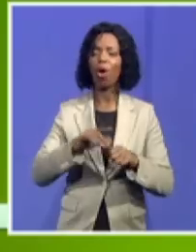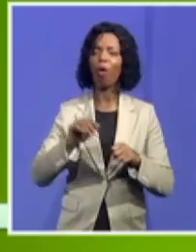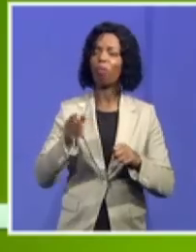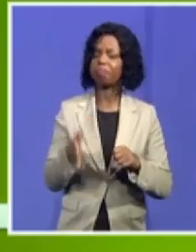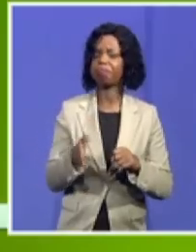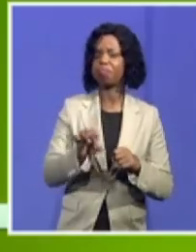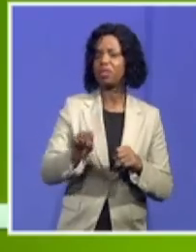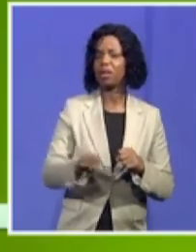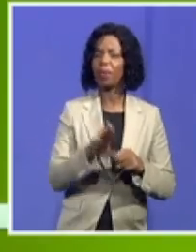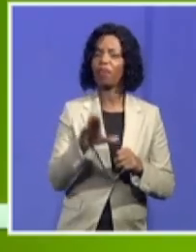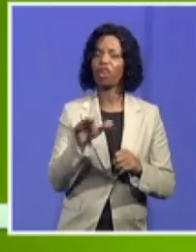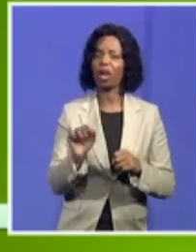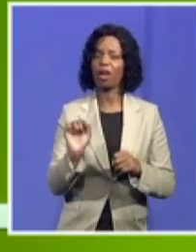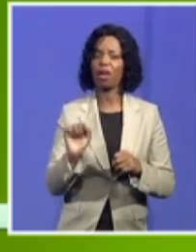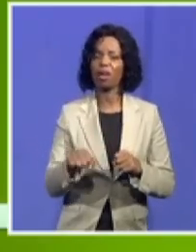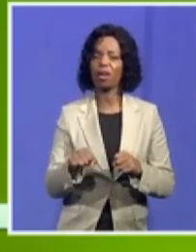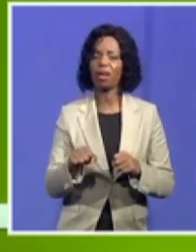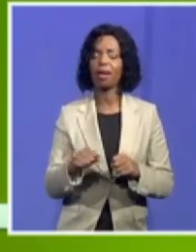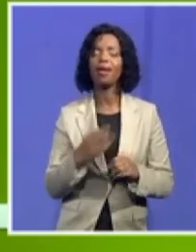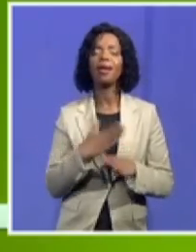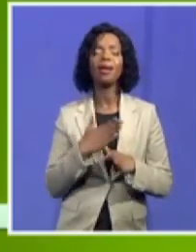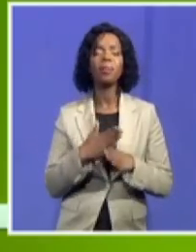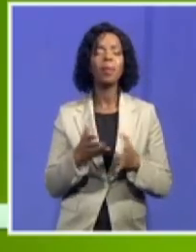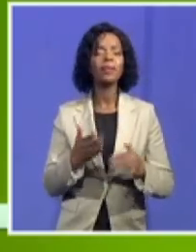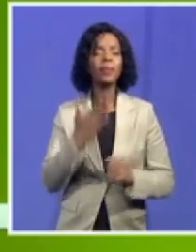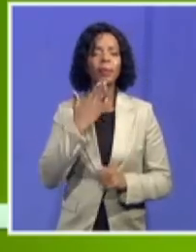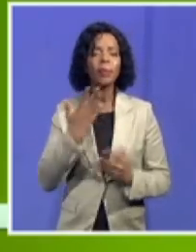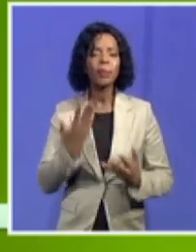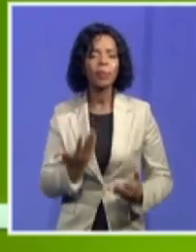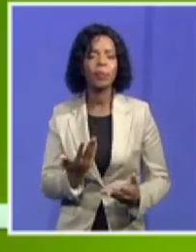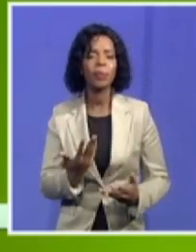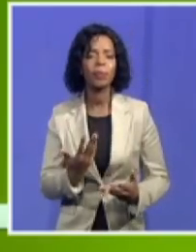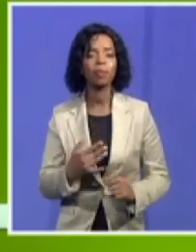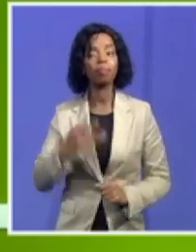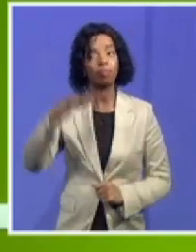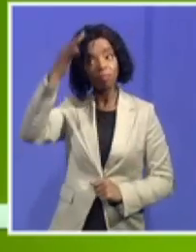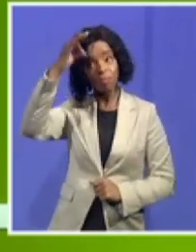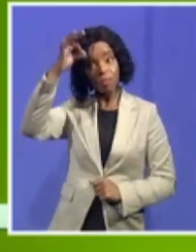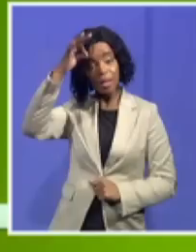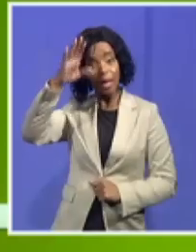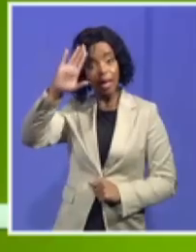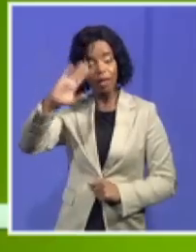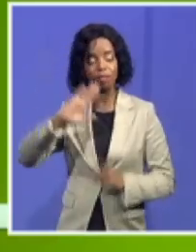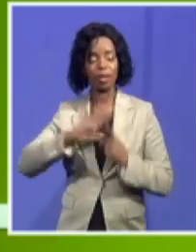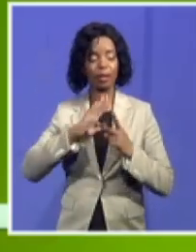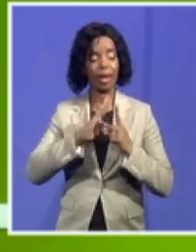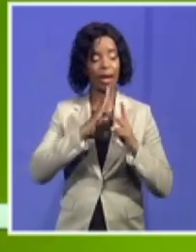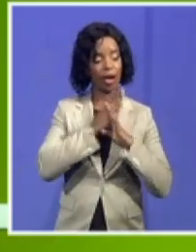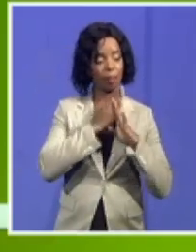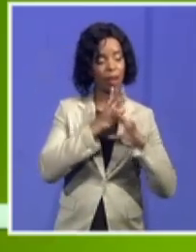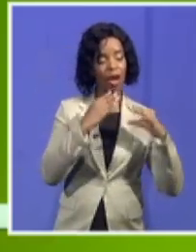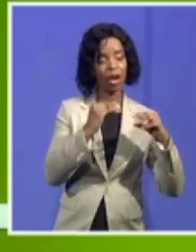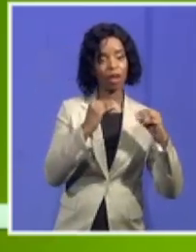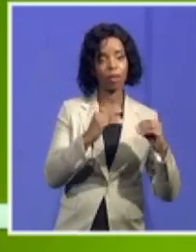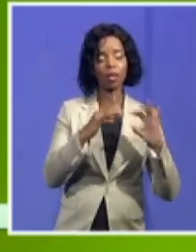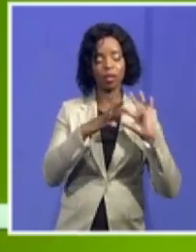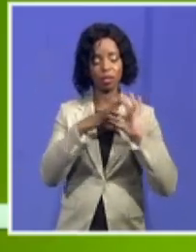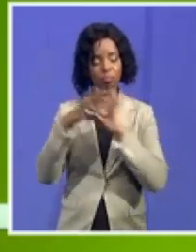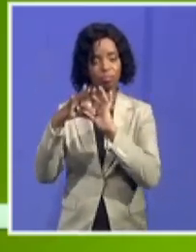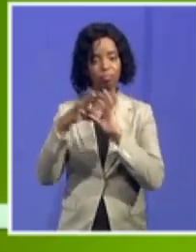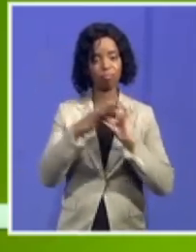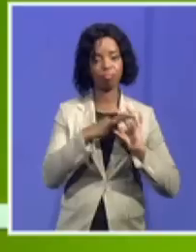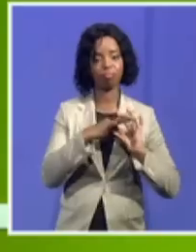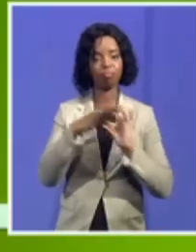between the public sector, meaning the state, and the private sector is showing great benefit